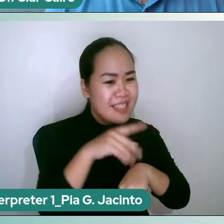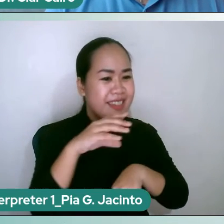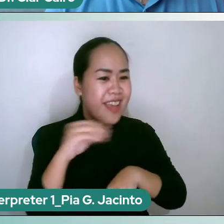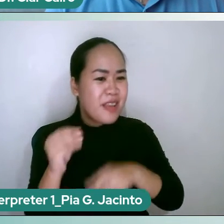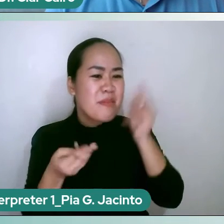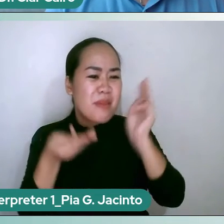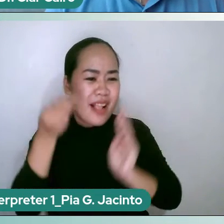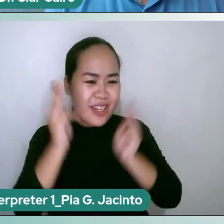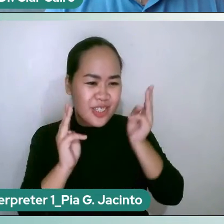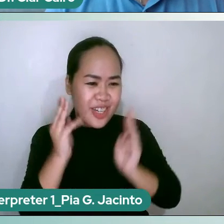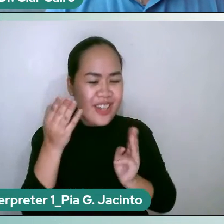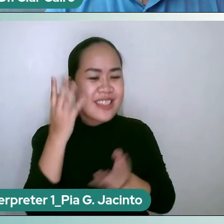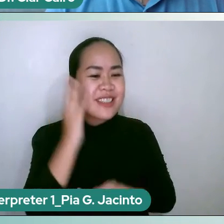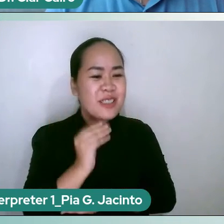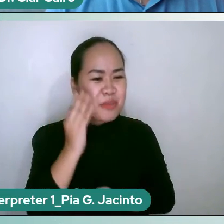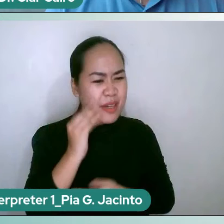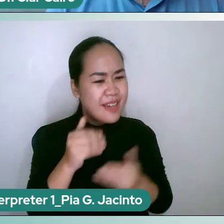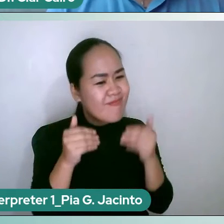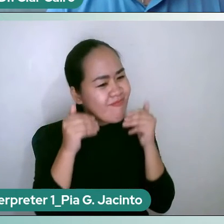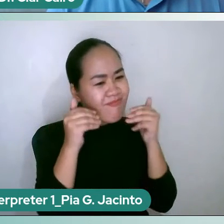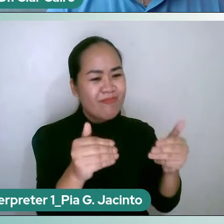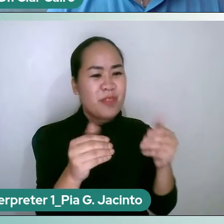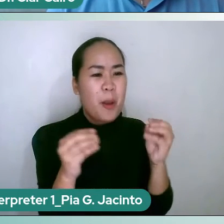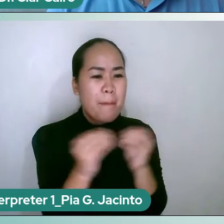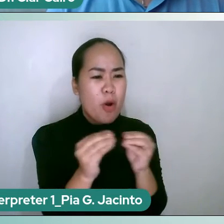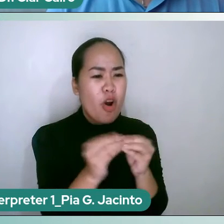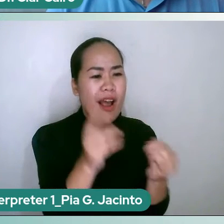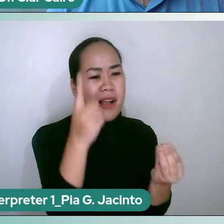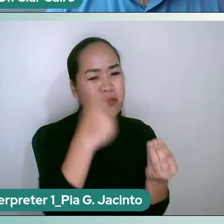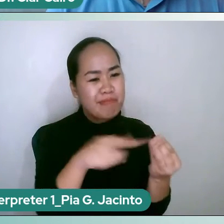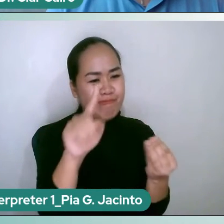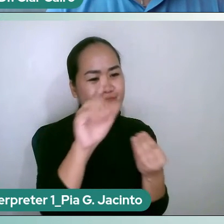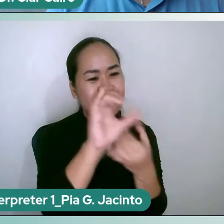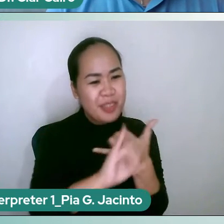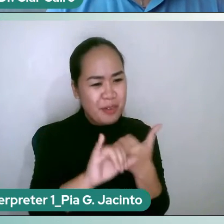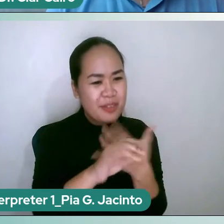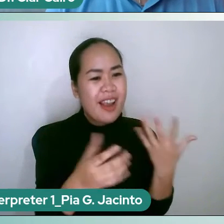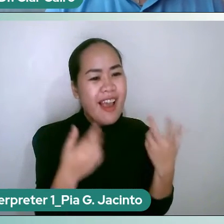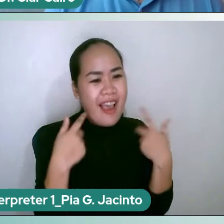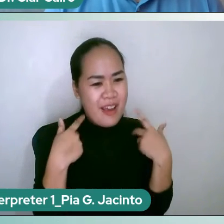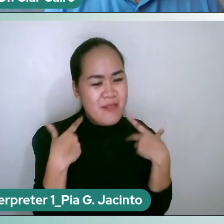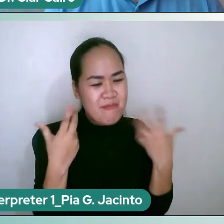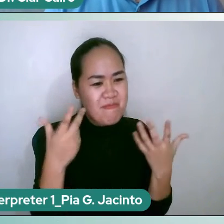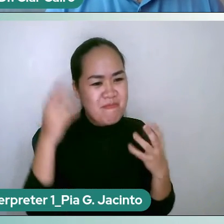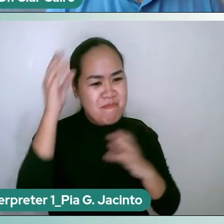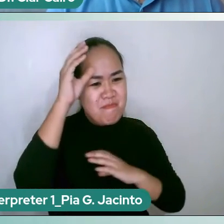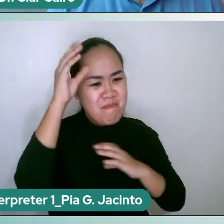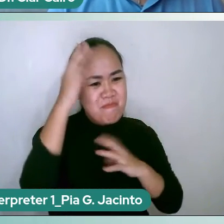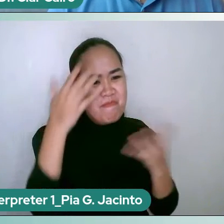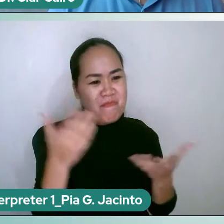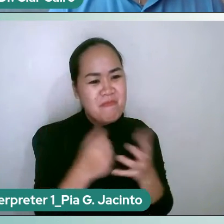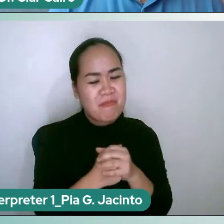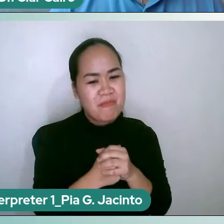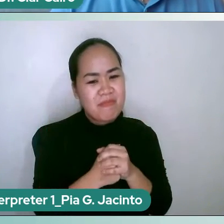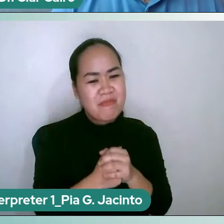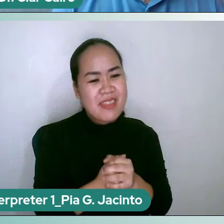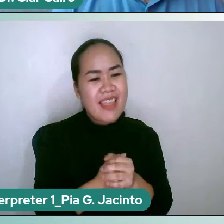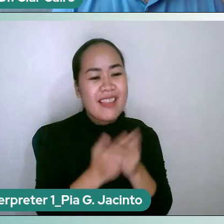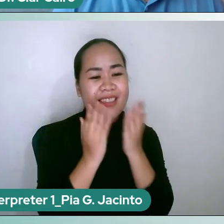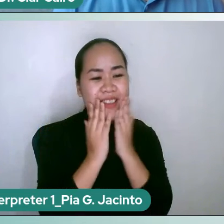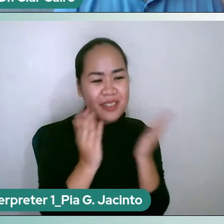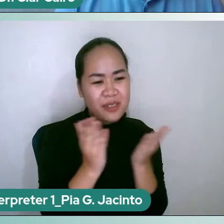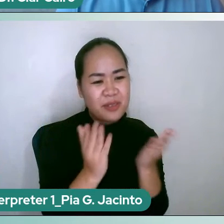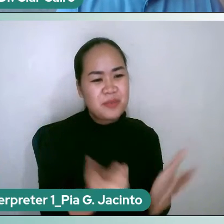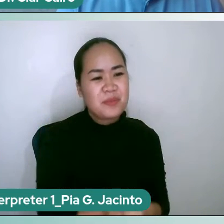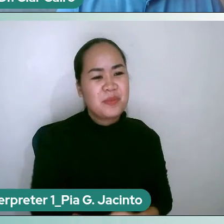accelerating the movement towards eliminating cervical cancer. Thank you so much. Thank you for having me.